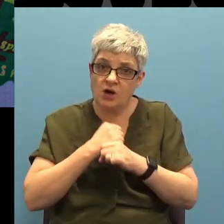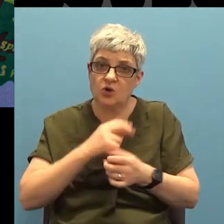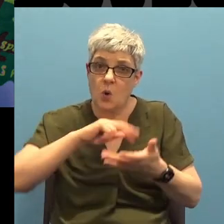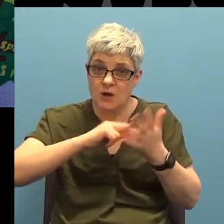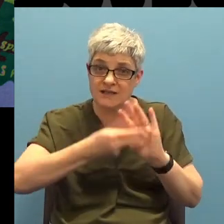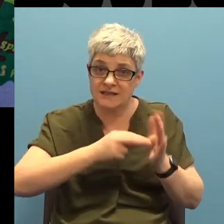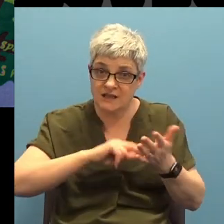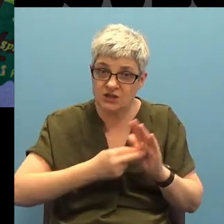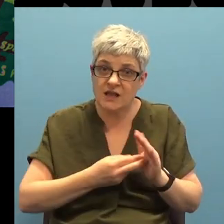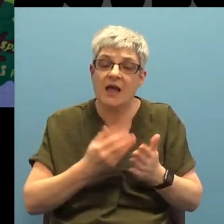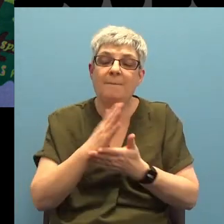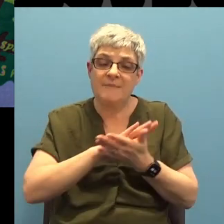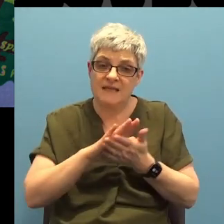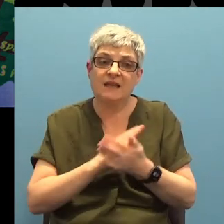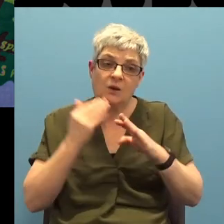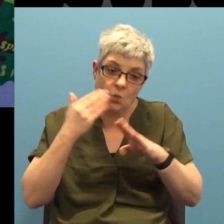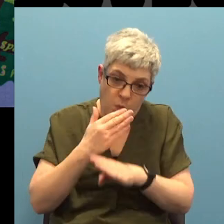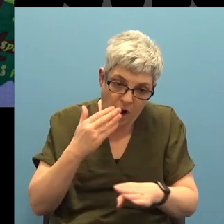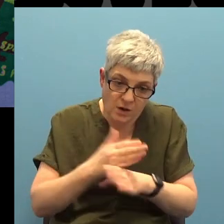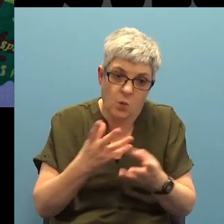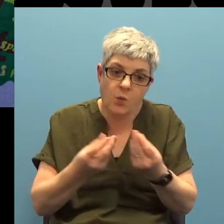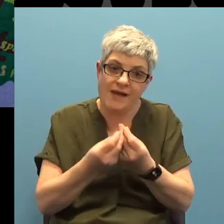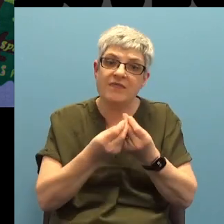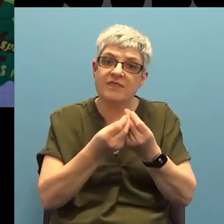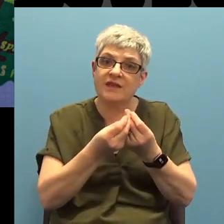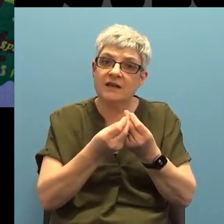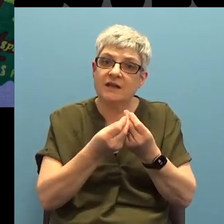in a life of prayer and repentance and recovery.